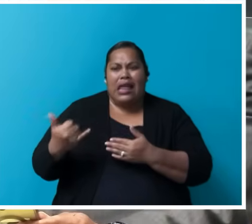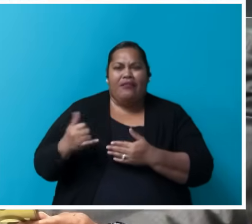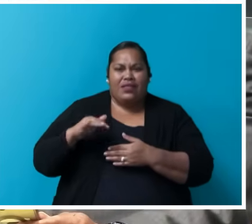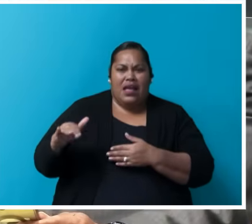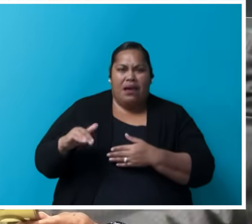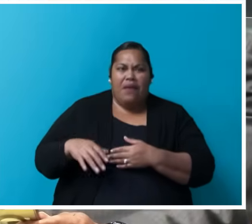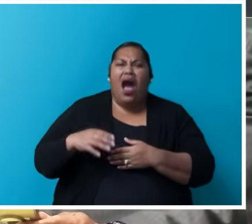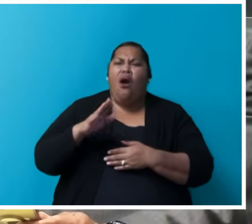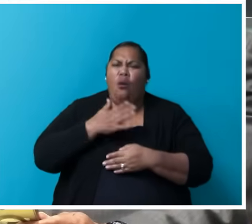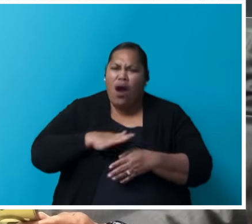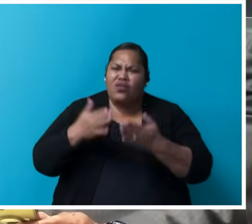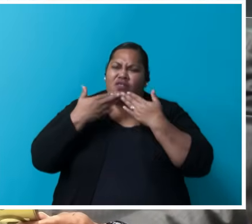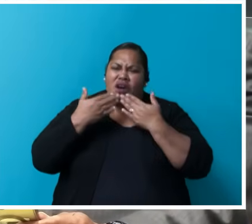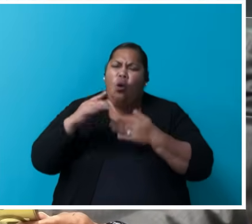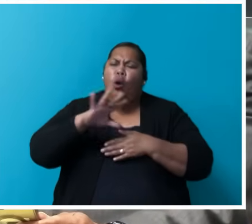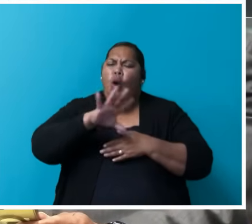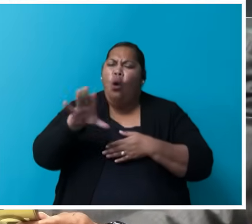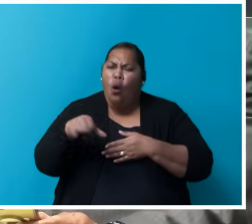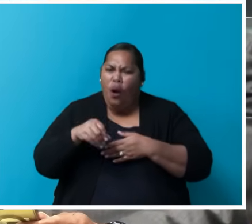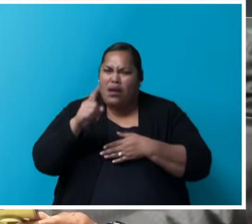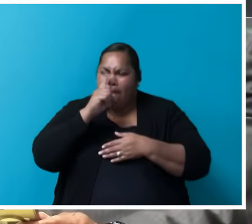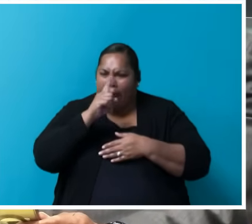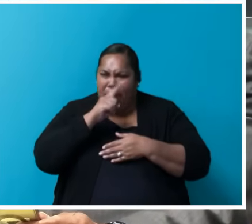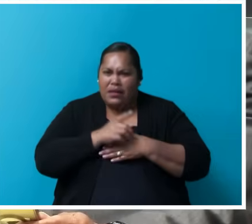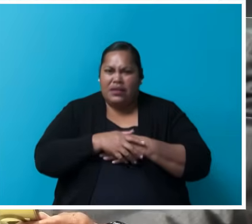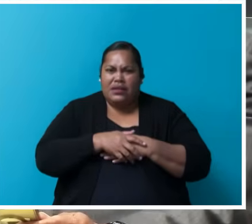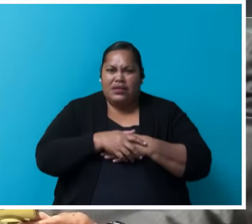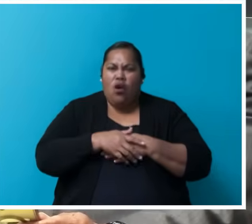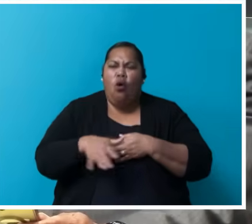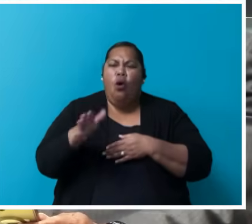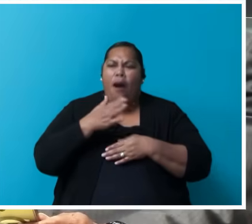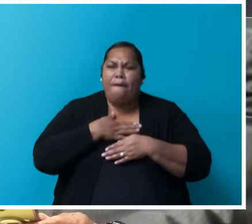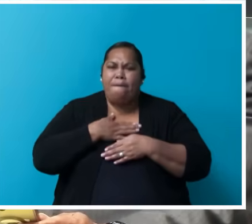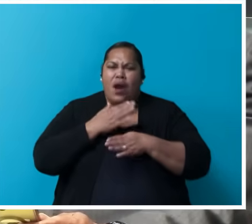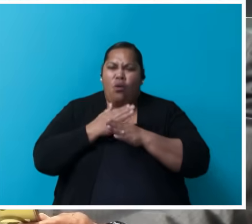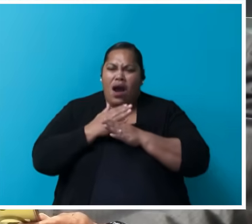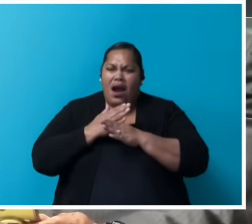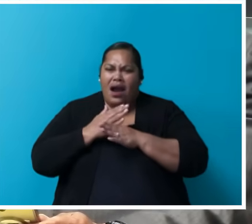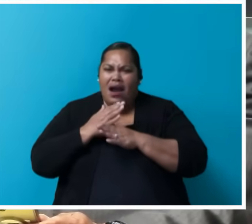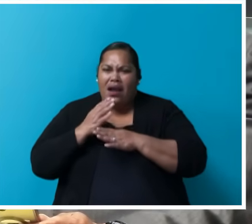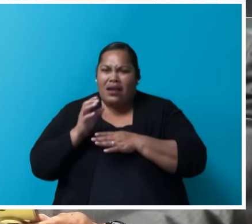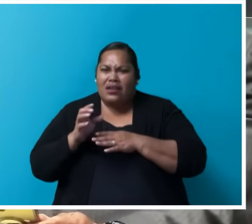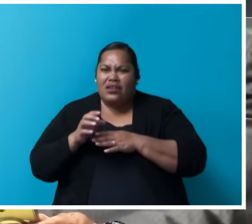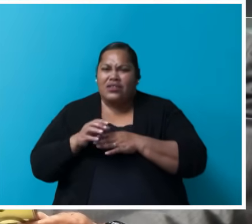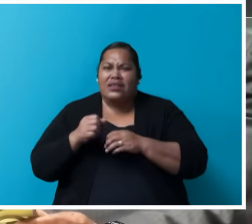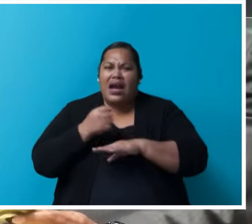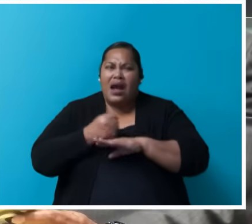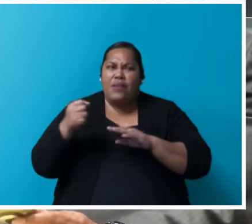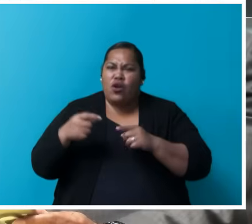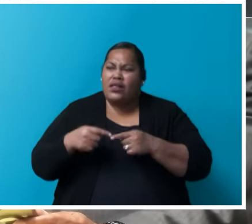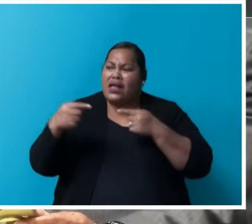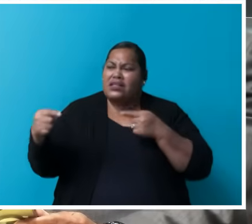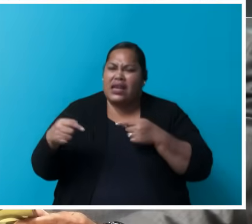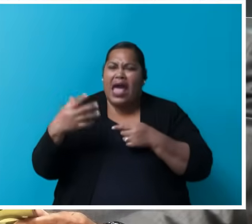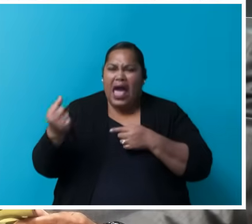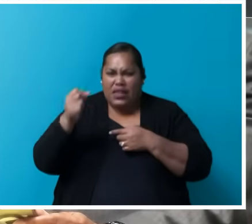to thank all those people, all my colleagues in government who were on the other side, who had the